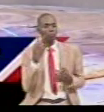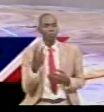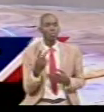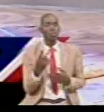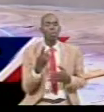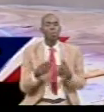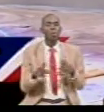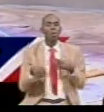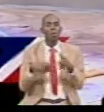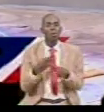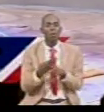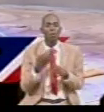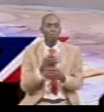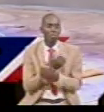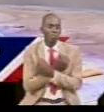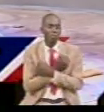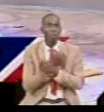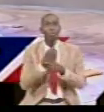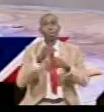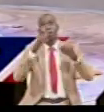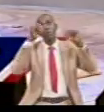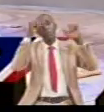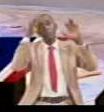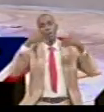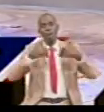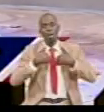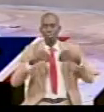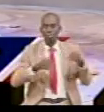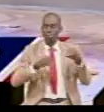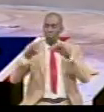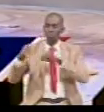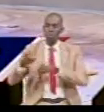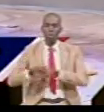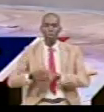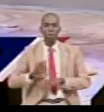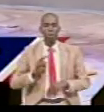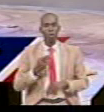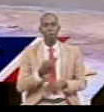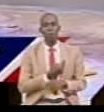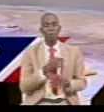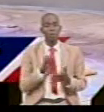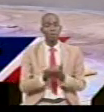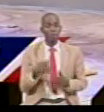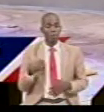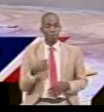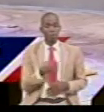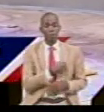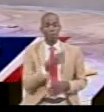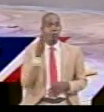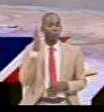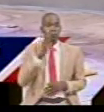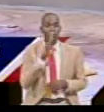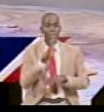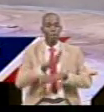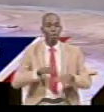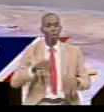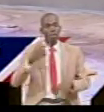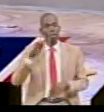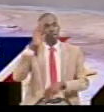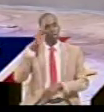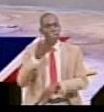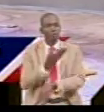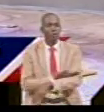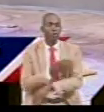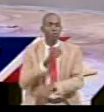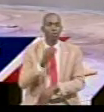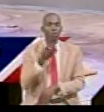love the Father has bestowed upon us, that we shall be called the sons of